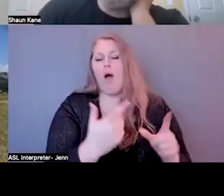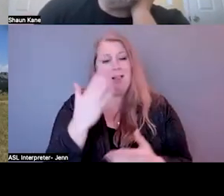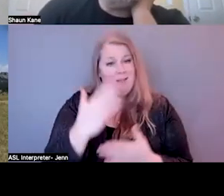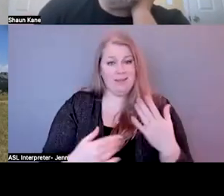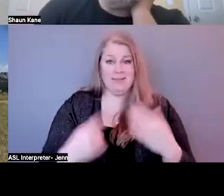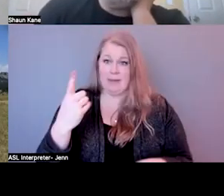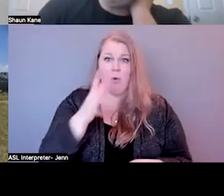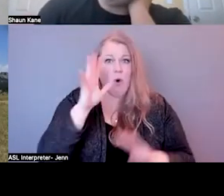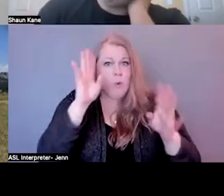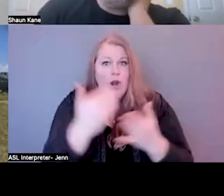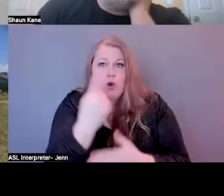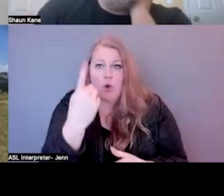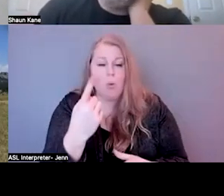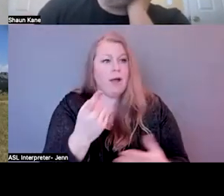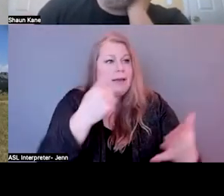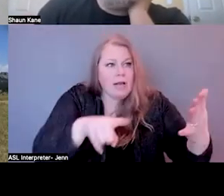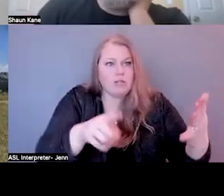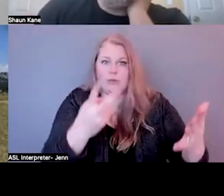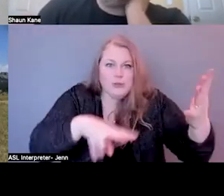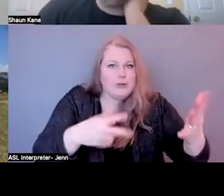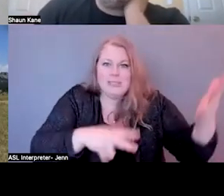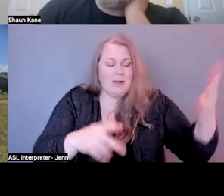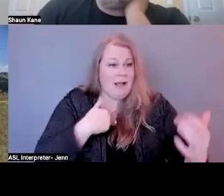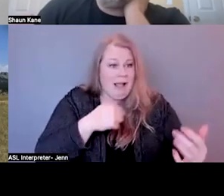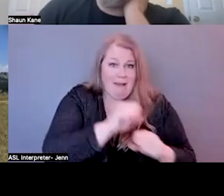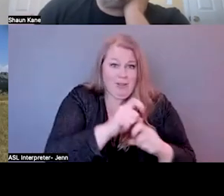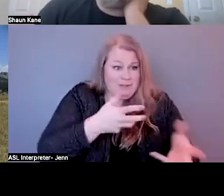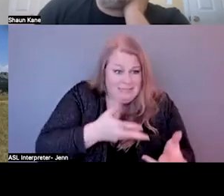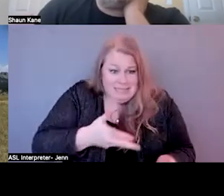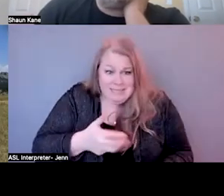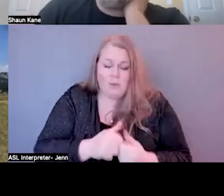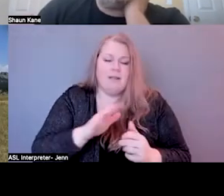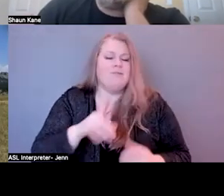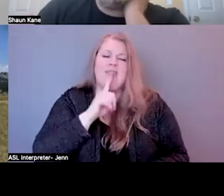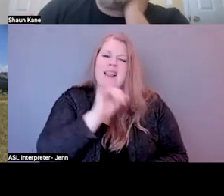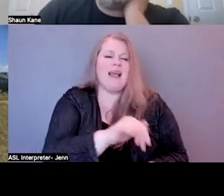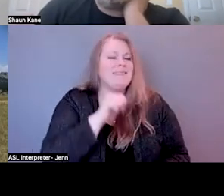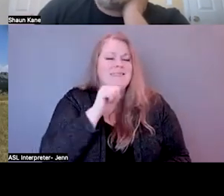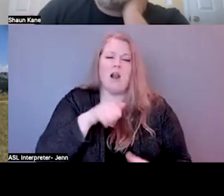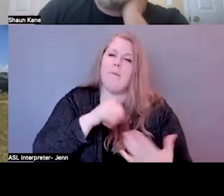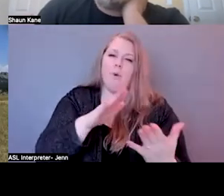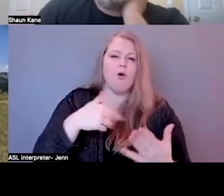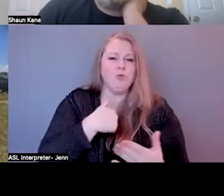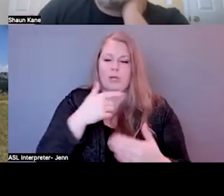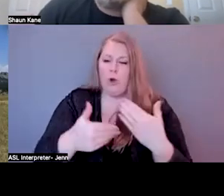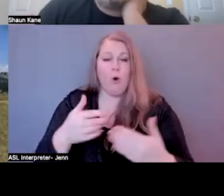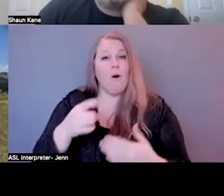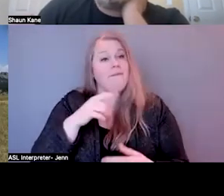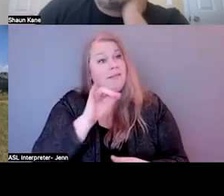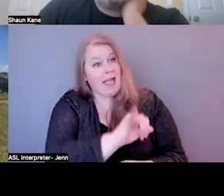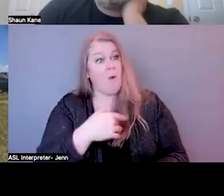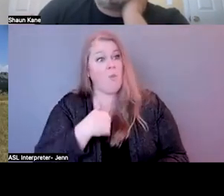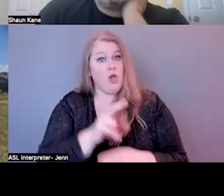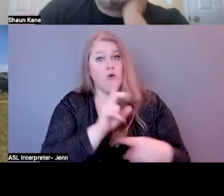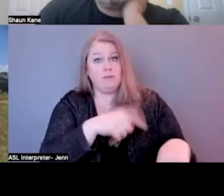a new one next week and the week after. So, that's really not an approach we can take going forward, even though it's the one we've used up until this